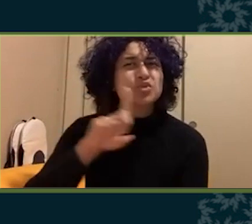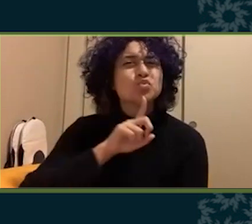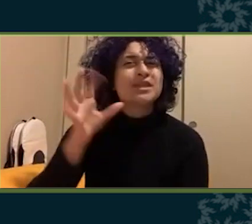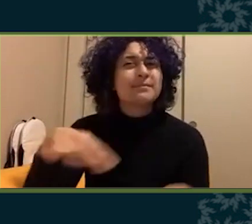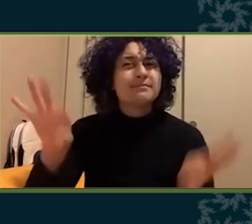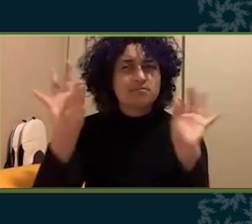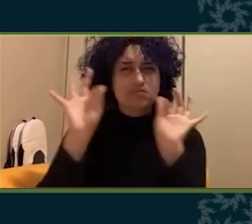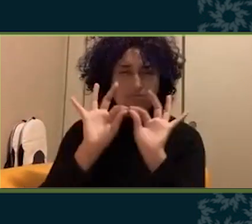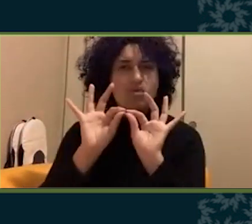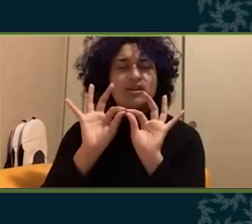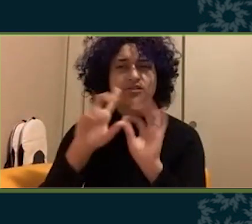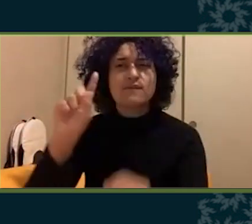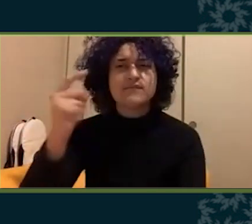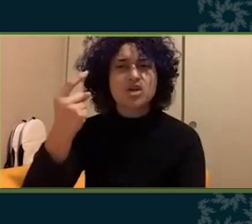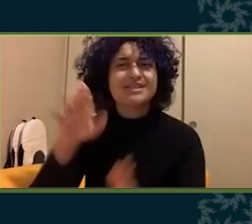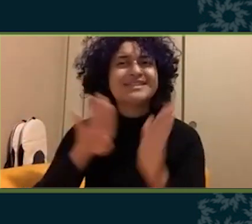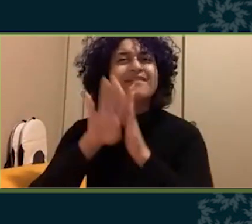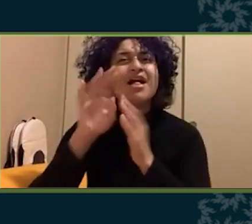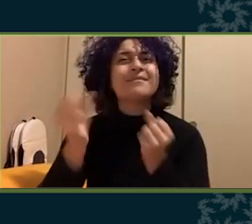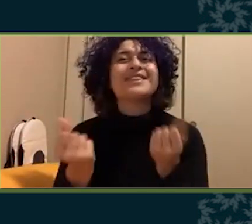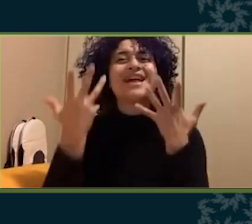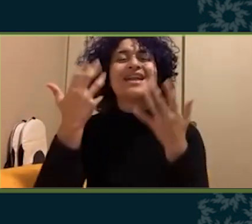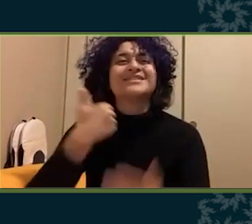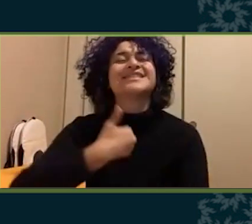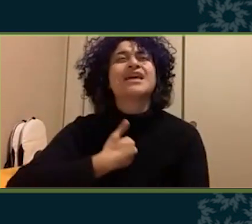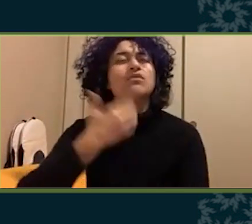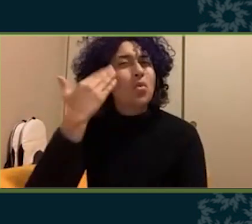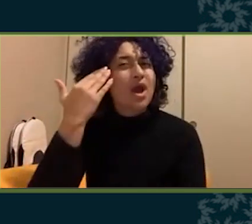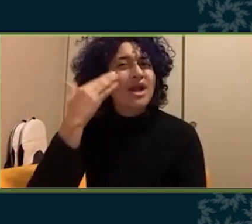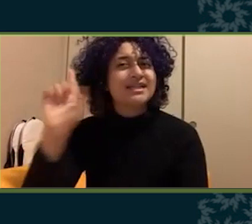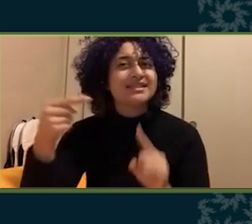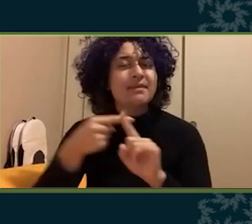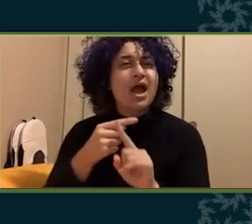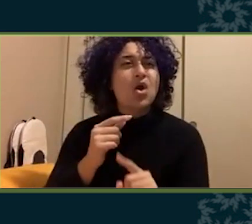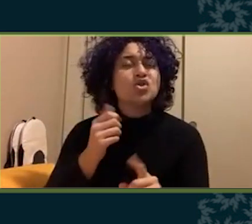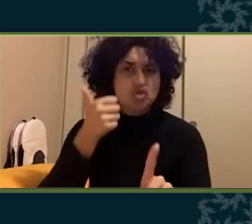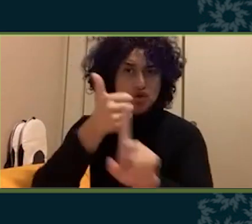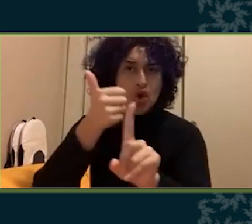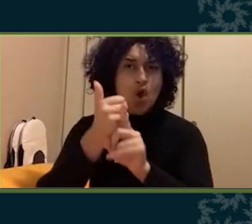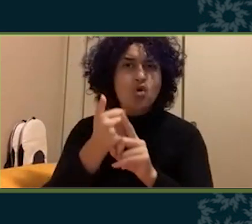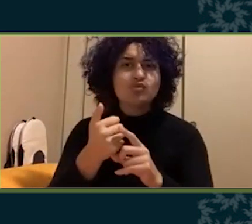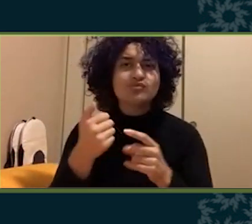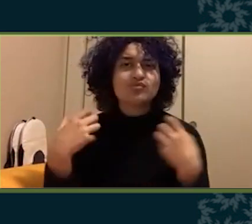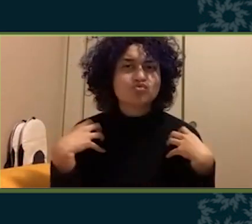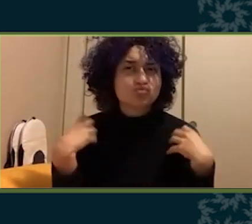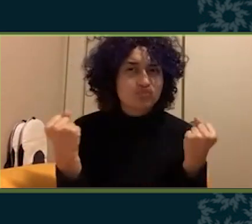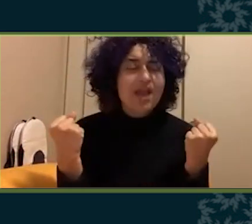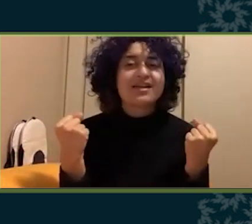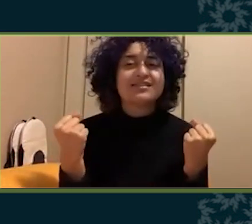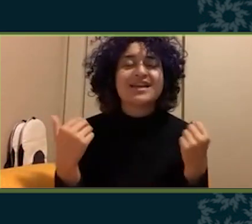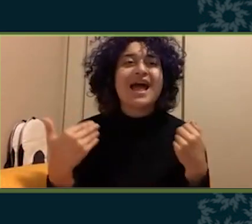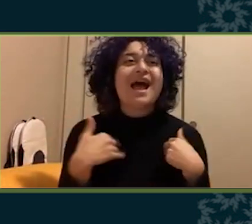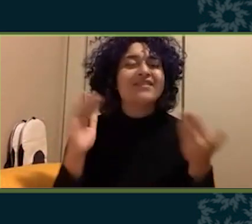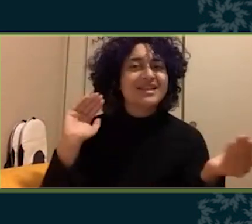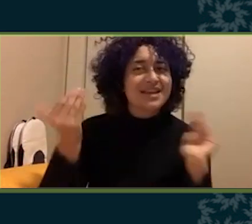actually first develop a lot of self-awareness about your own strengths and be able to do a power analysis on